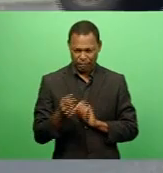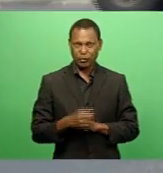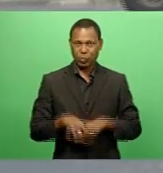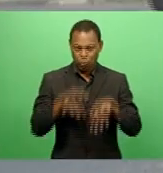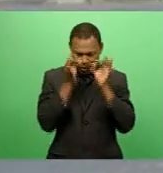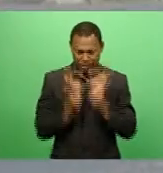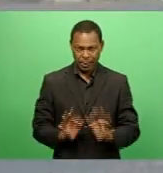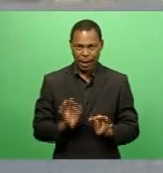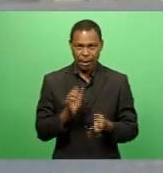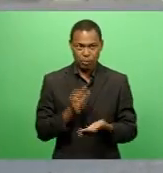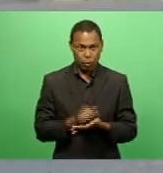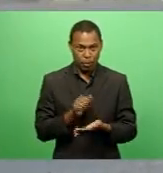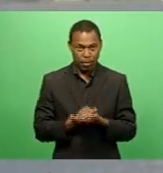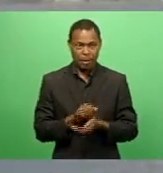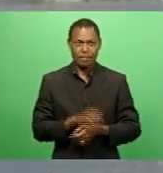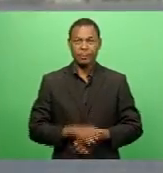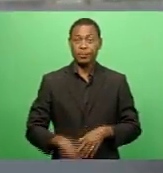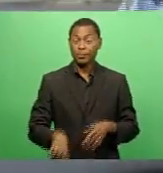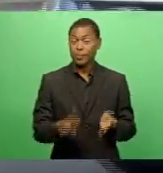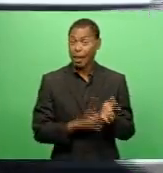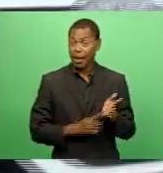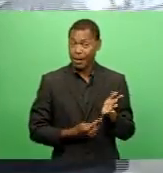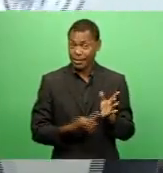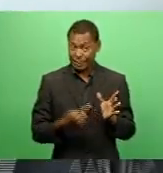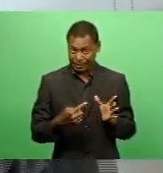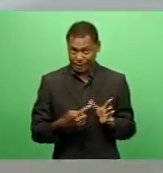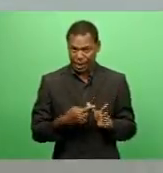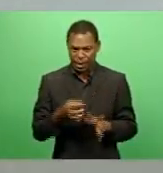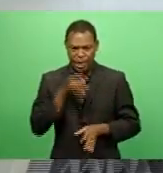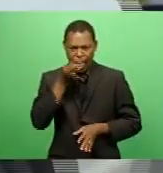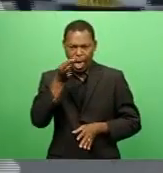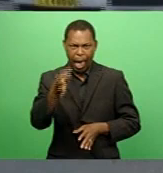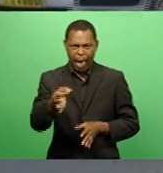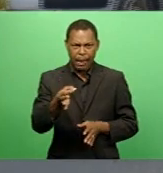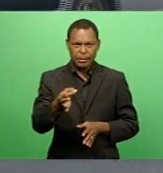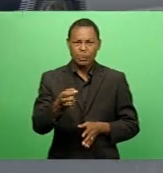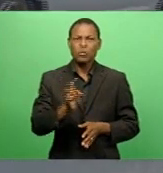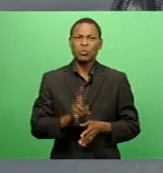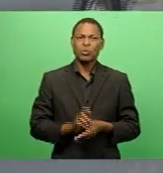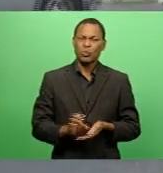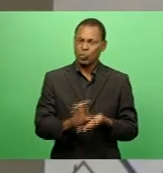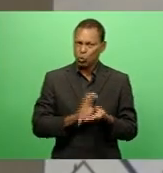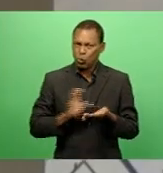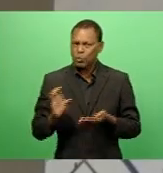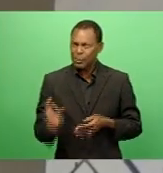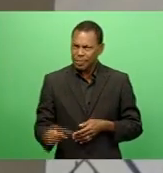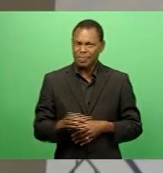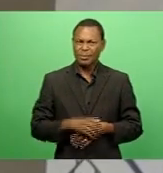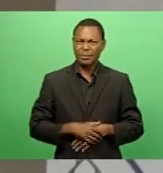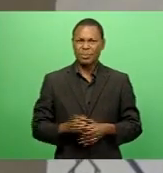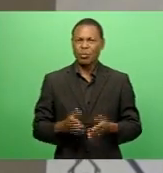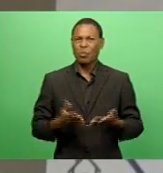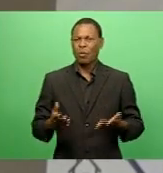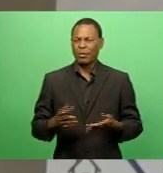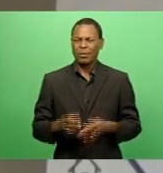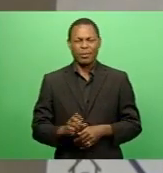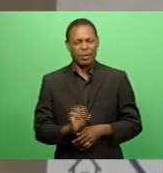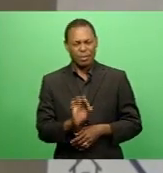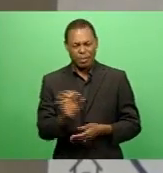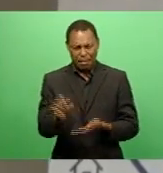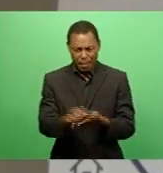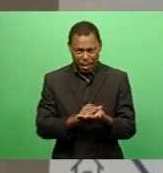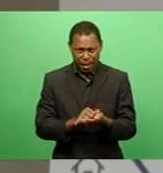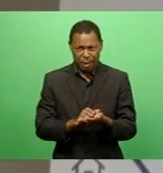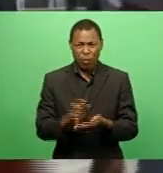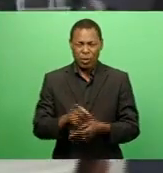decisions. Both LTA and the Consumer Council are calling on consumers to demand disclosures and information of any item they plan on buying